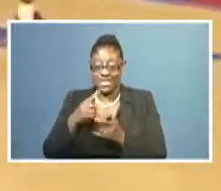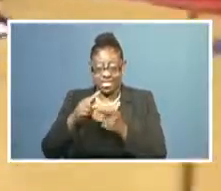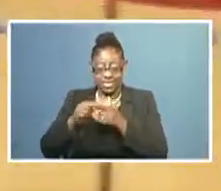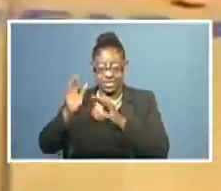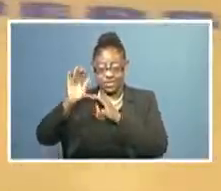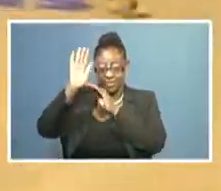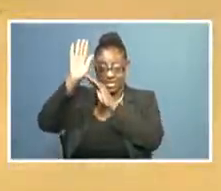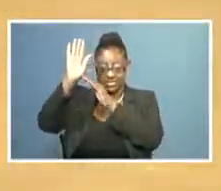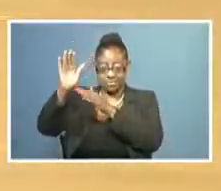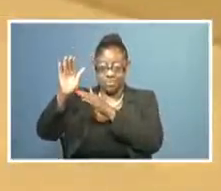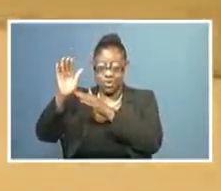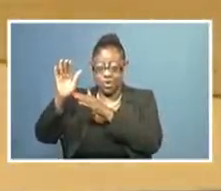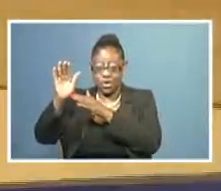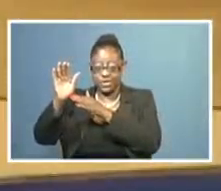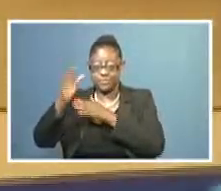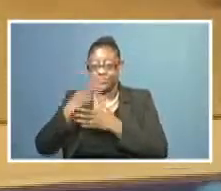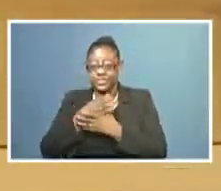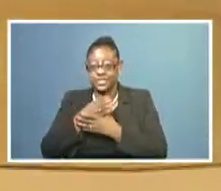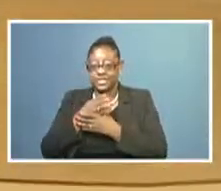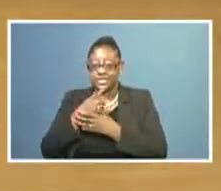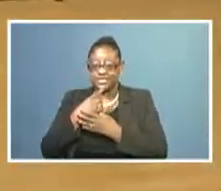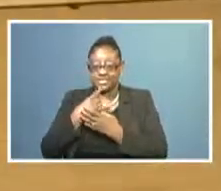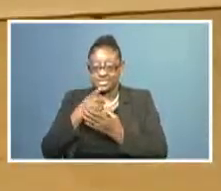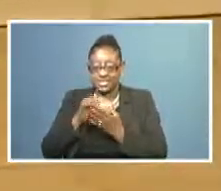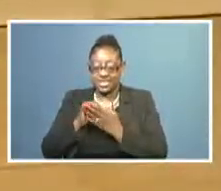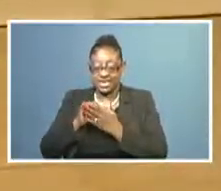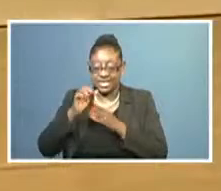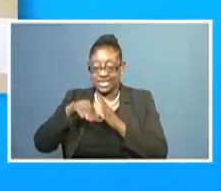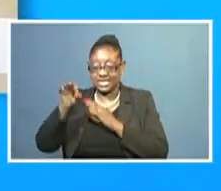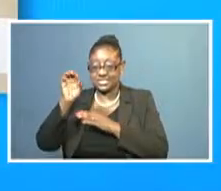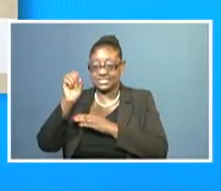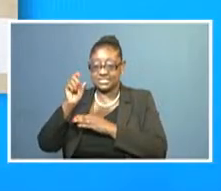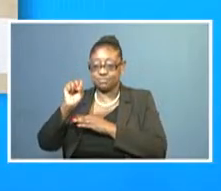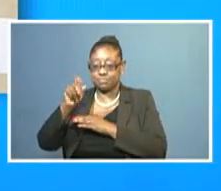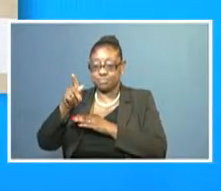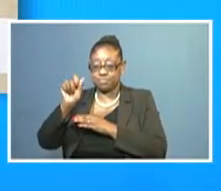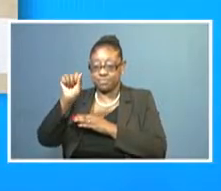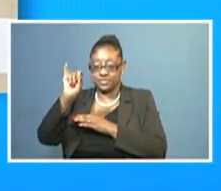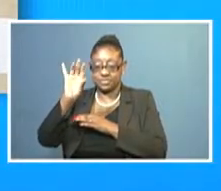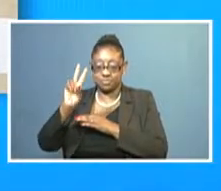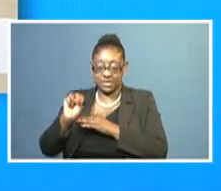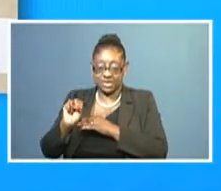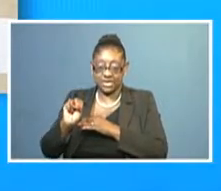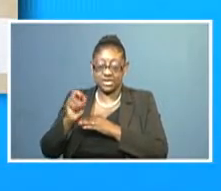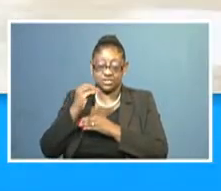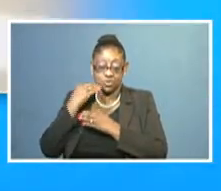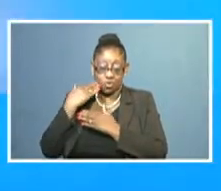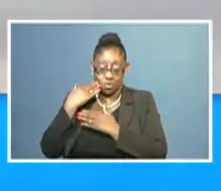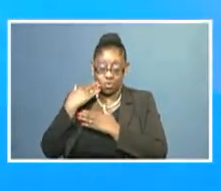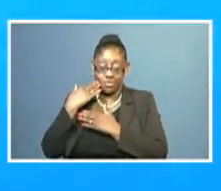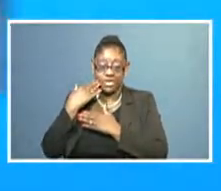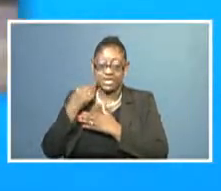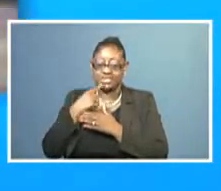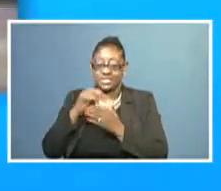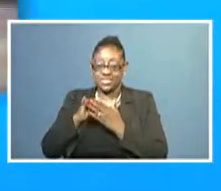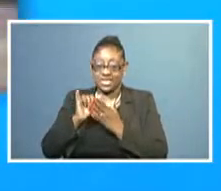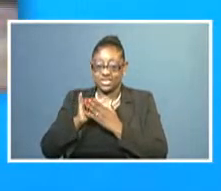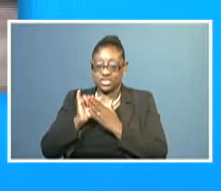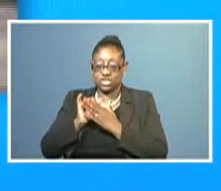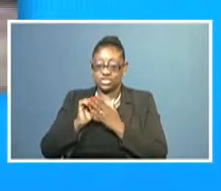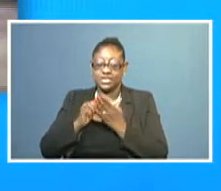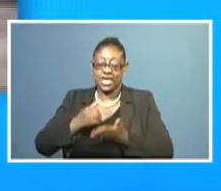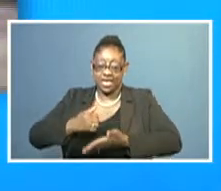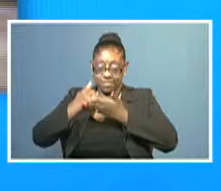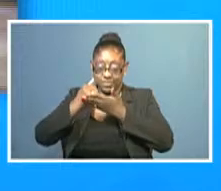basketball team player and former pro player in Spain and Asia, Ronnie Cado, is back home and bouncing his skills to